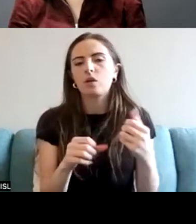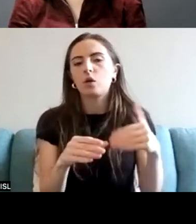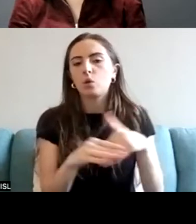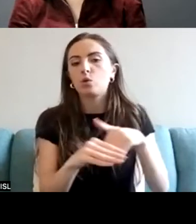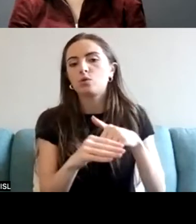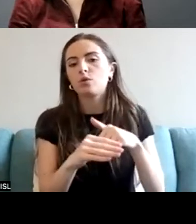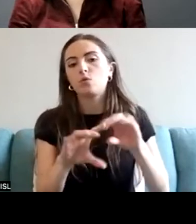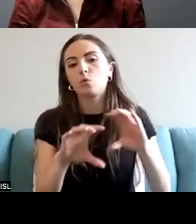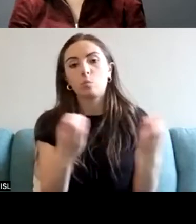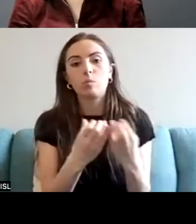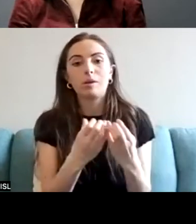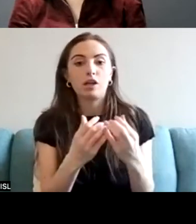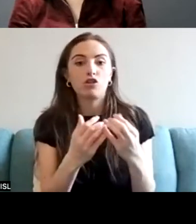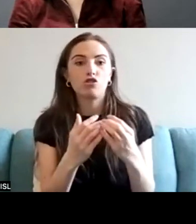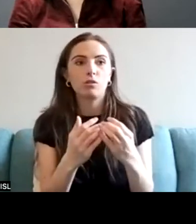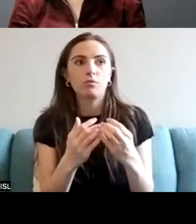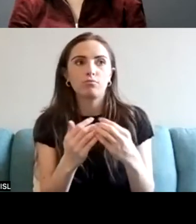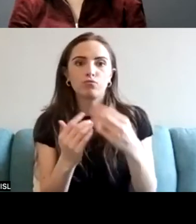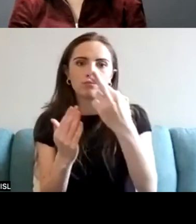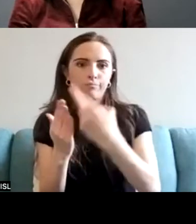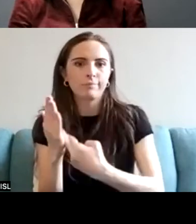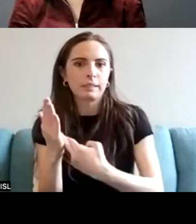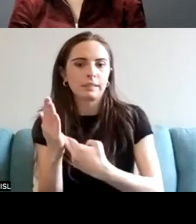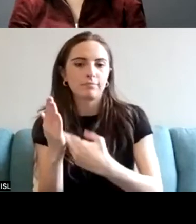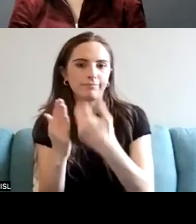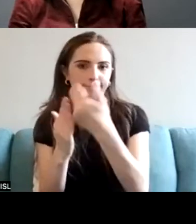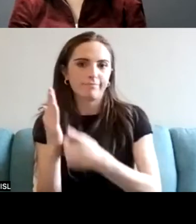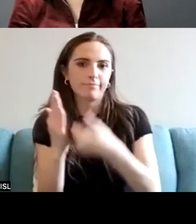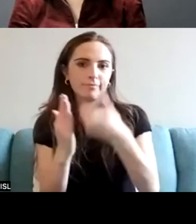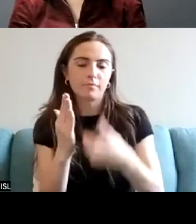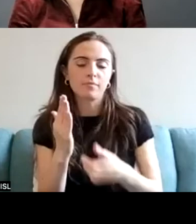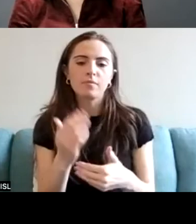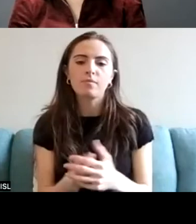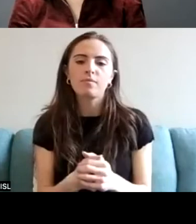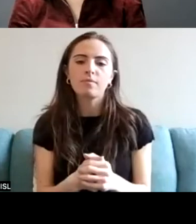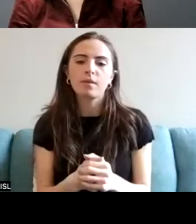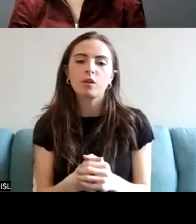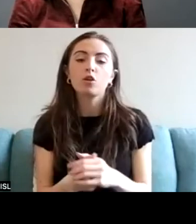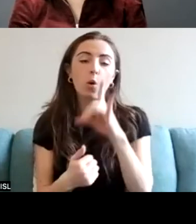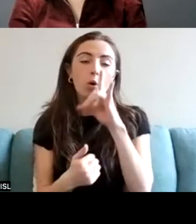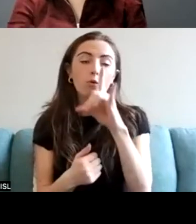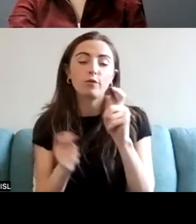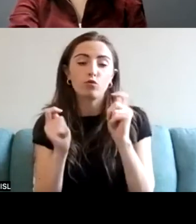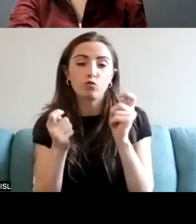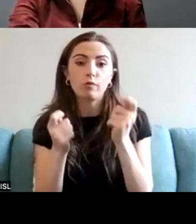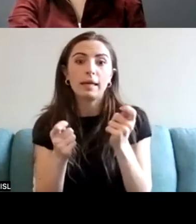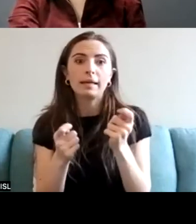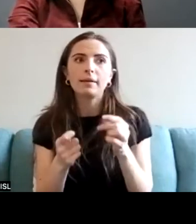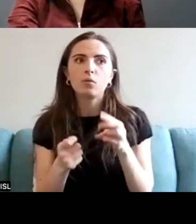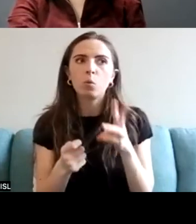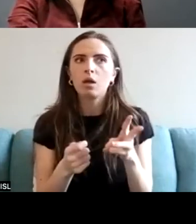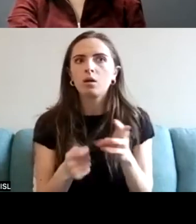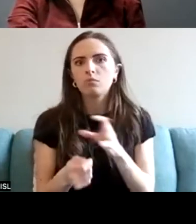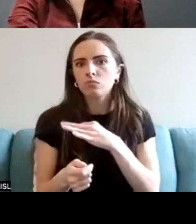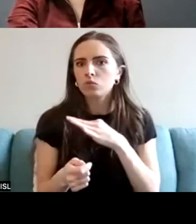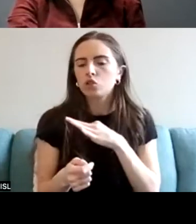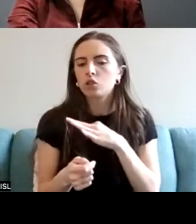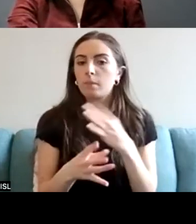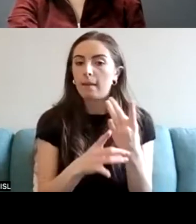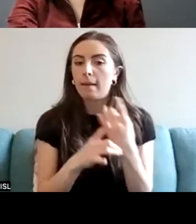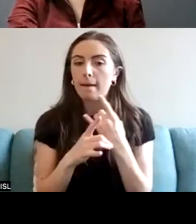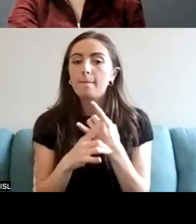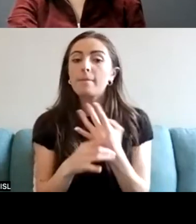guidelines and things. So, and that's where hopefully like our toolkit will be useful to people. And, you know, and then if you want to get